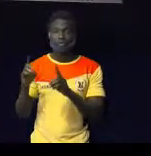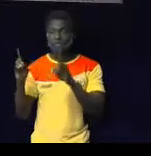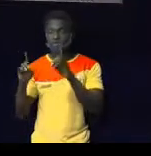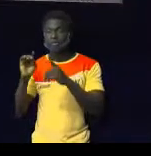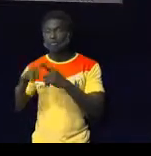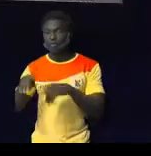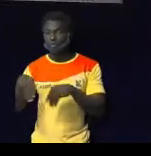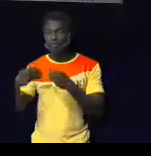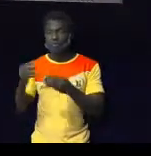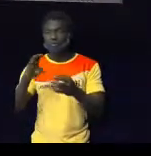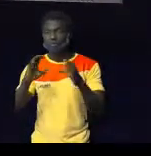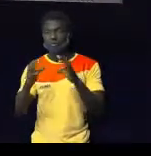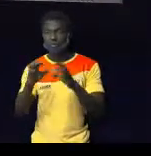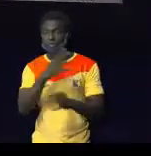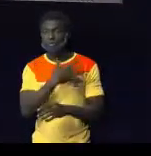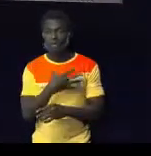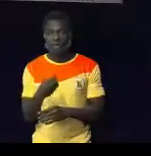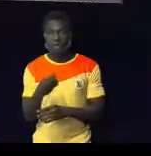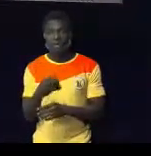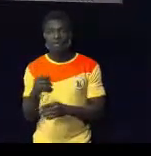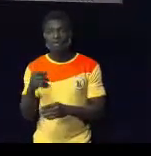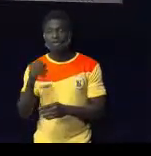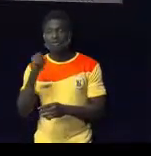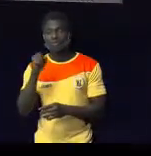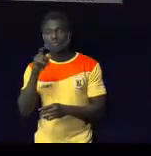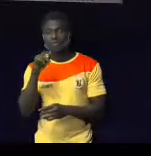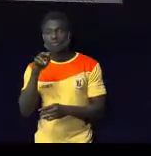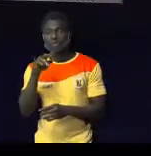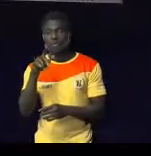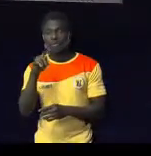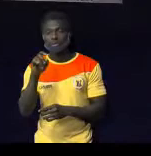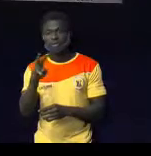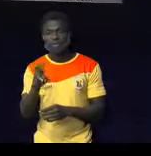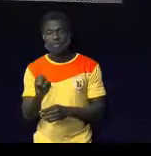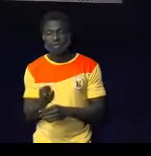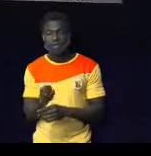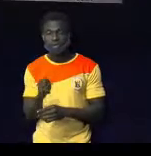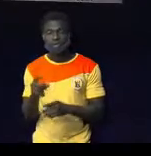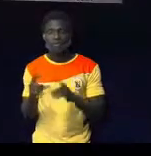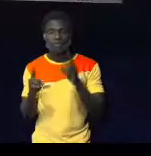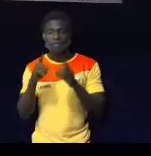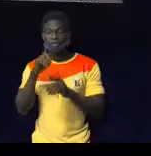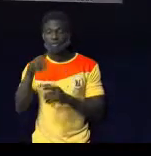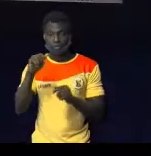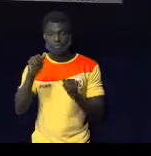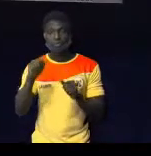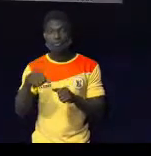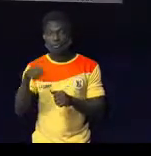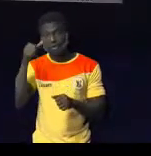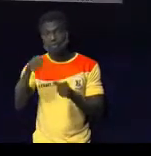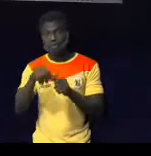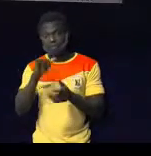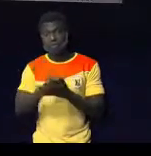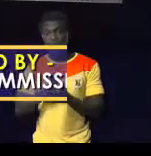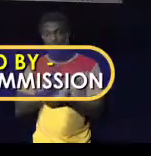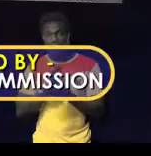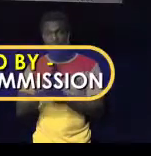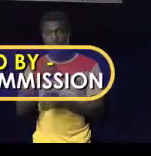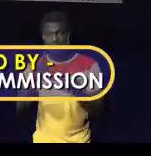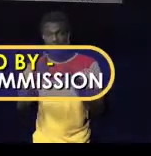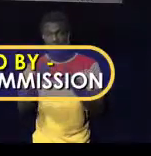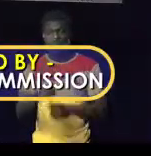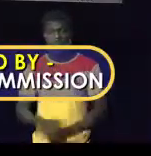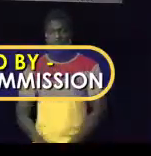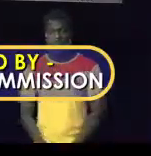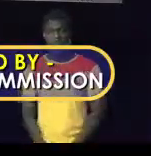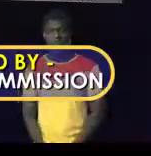degree to give comparative and superlative degrees. I believe you could recall that.